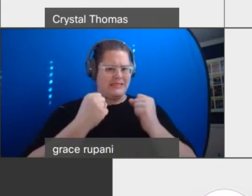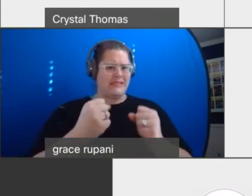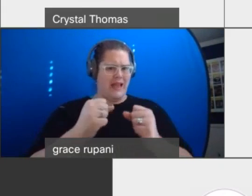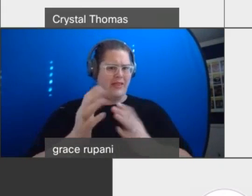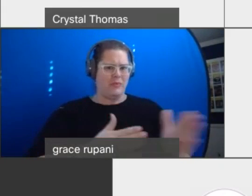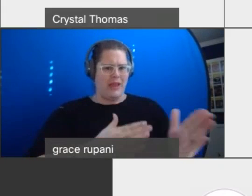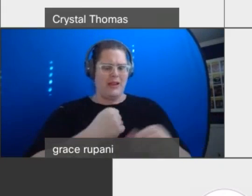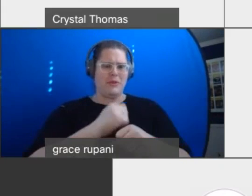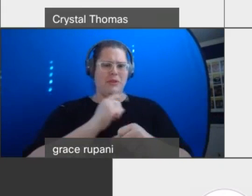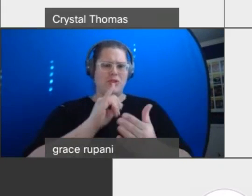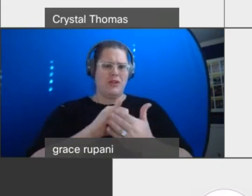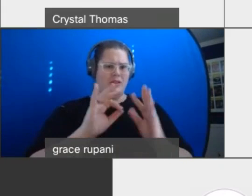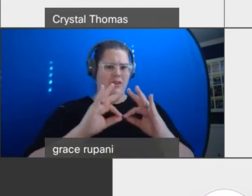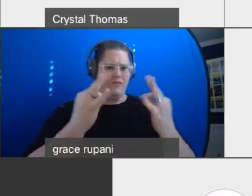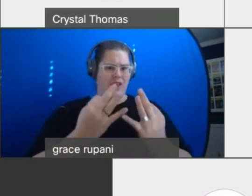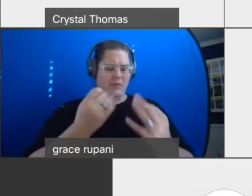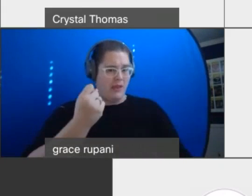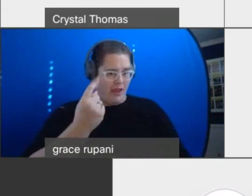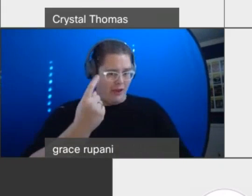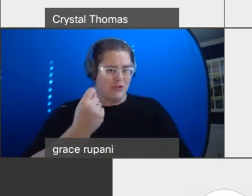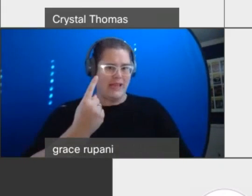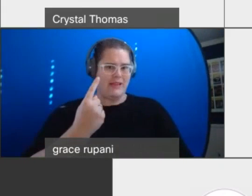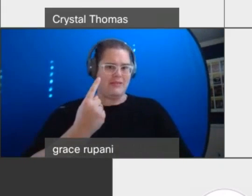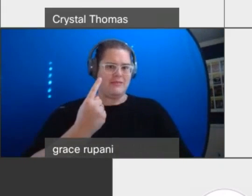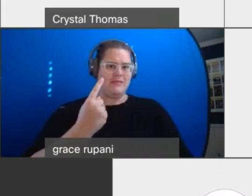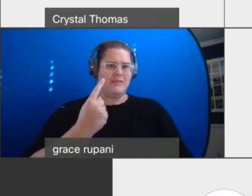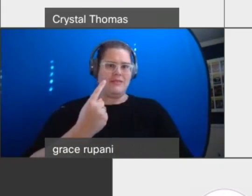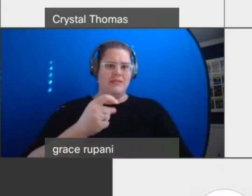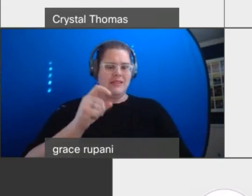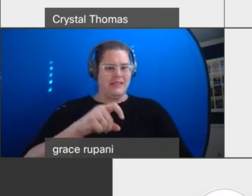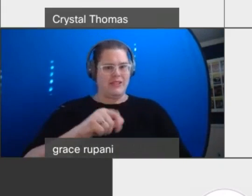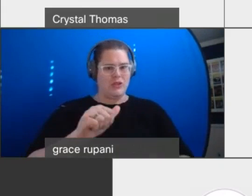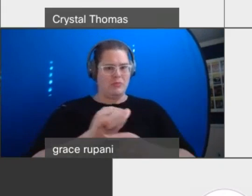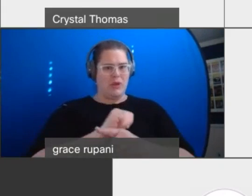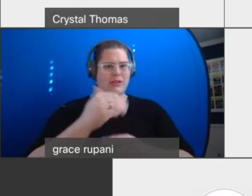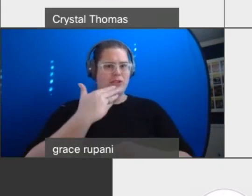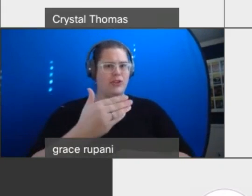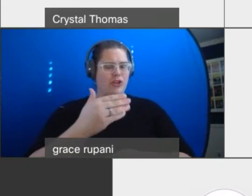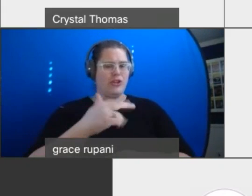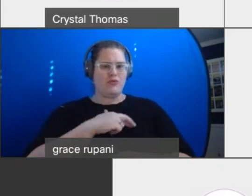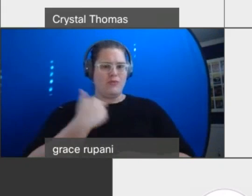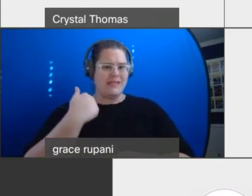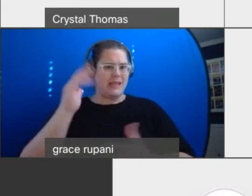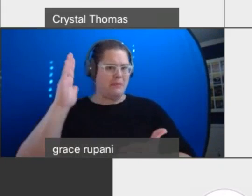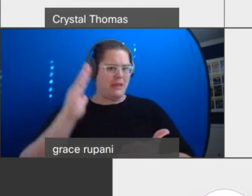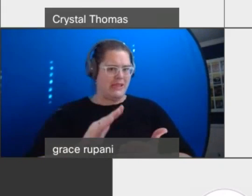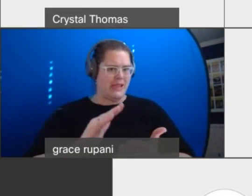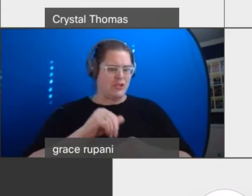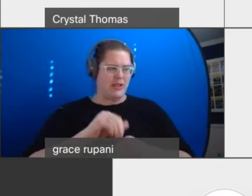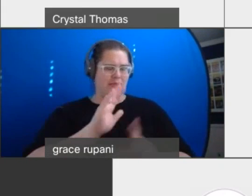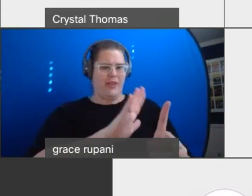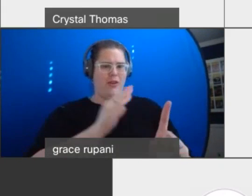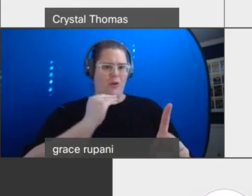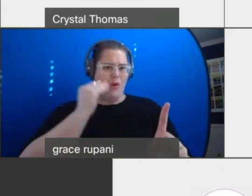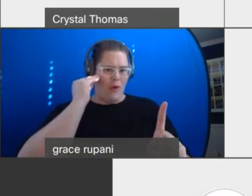the family understands the necessity to practice good mitigation strategies within their home, to